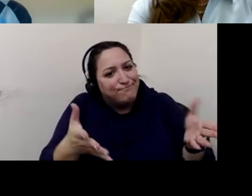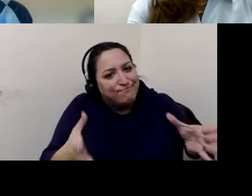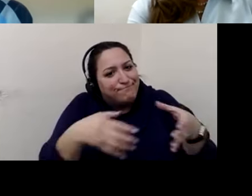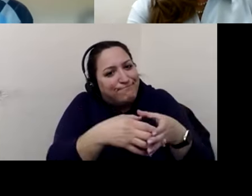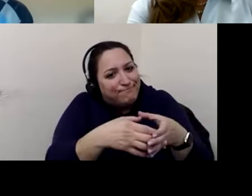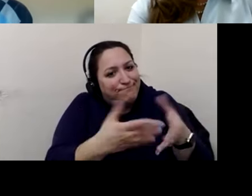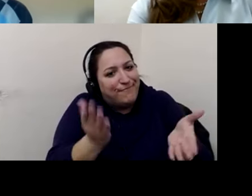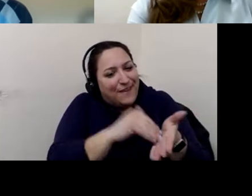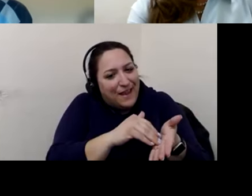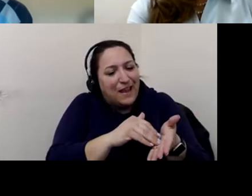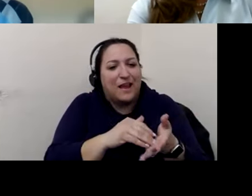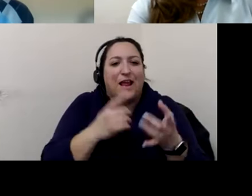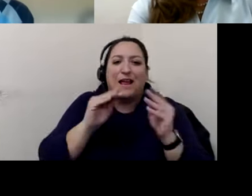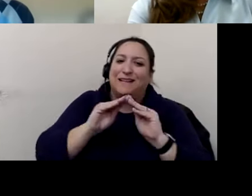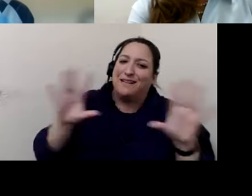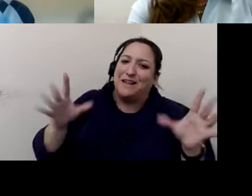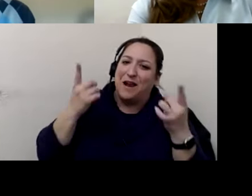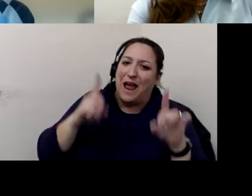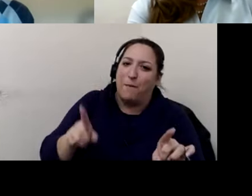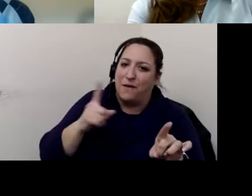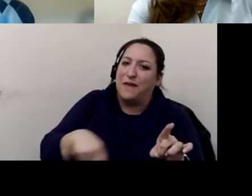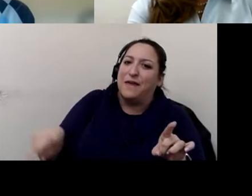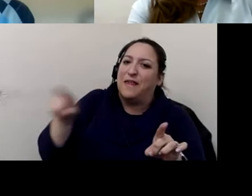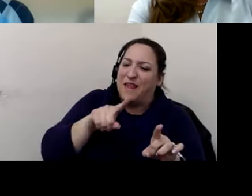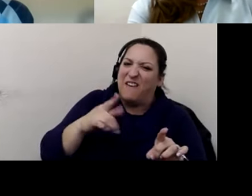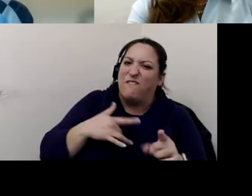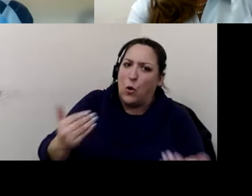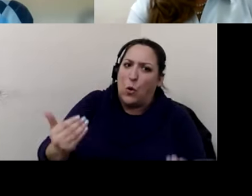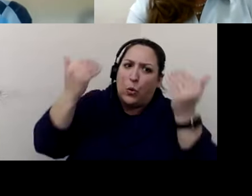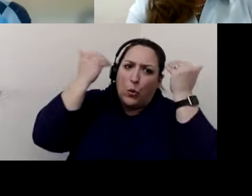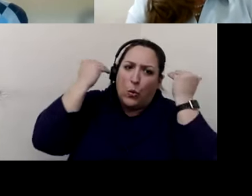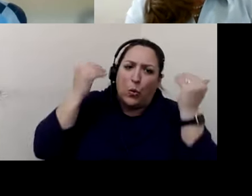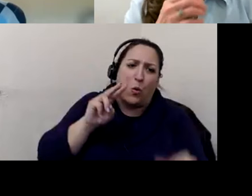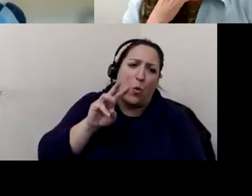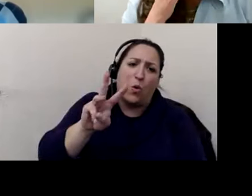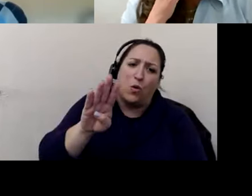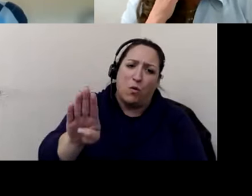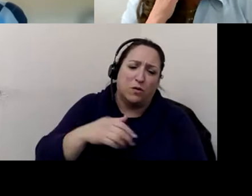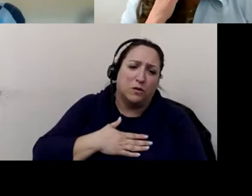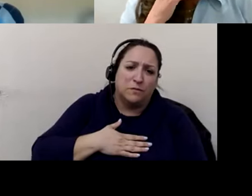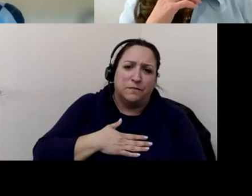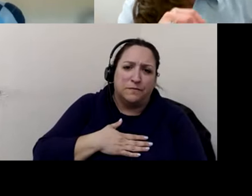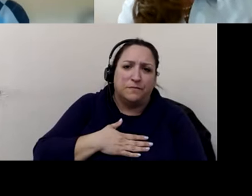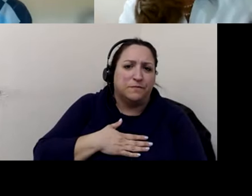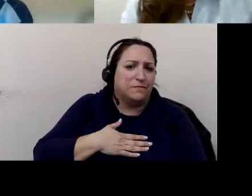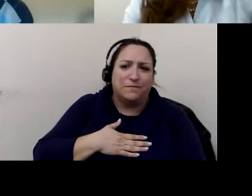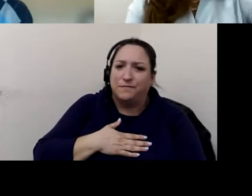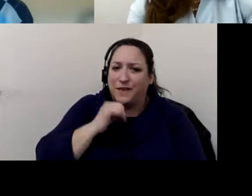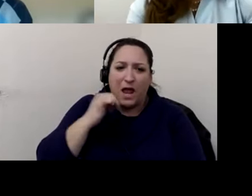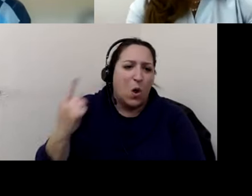apparent that they had been overwhelmed by Willowbrook and were not